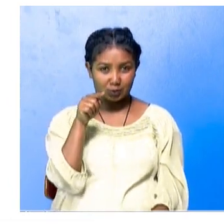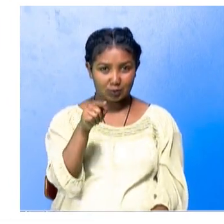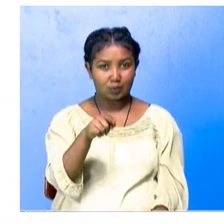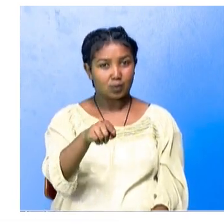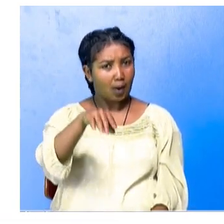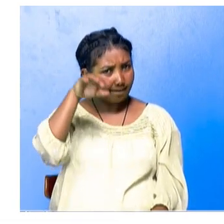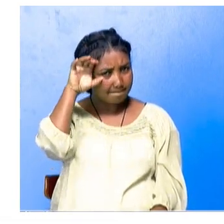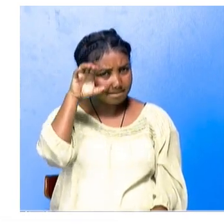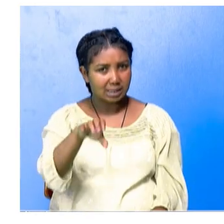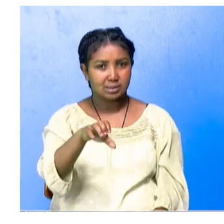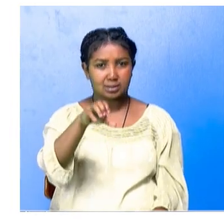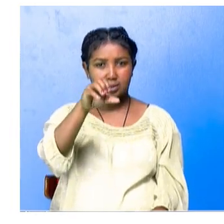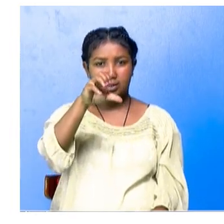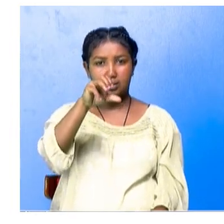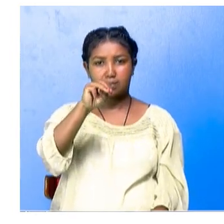must